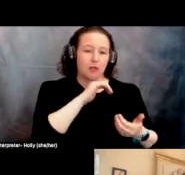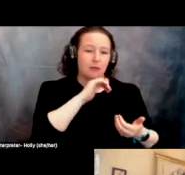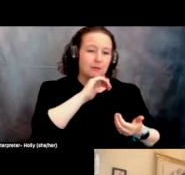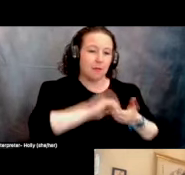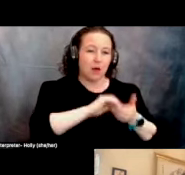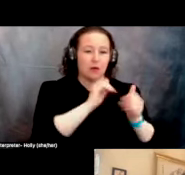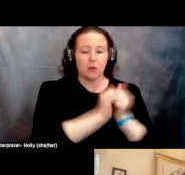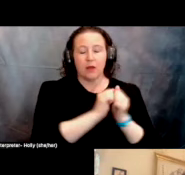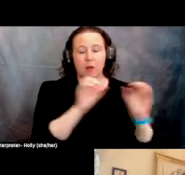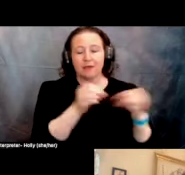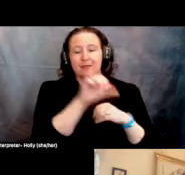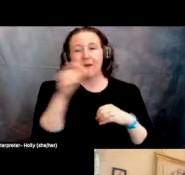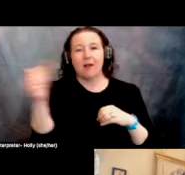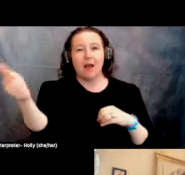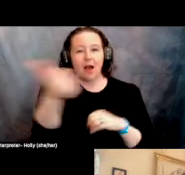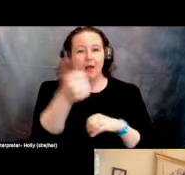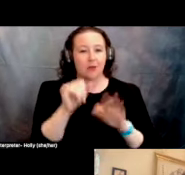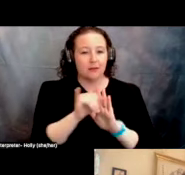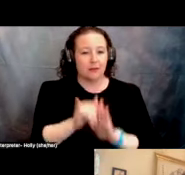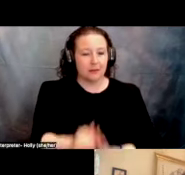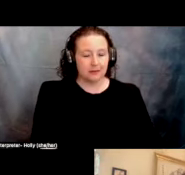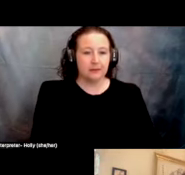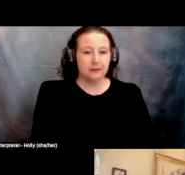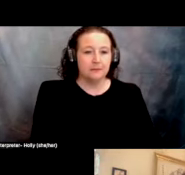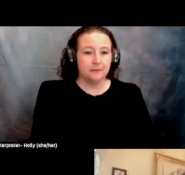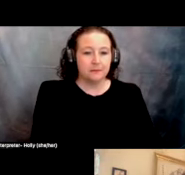racial identities and more.